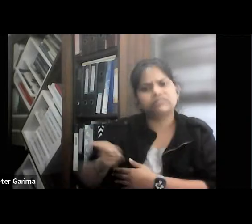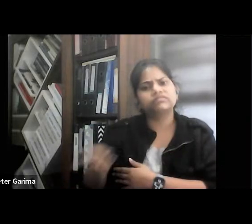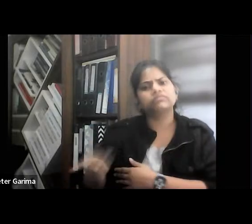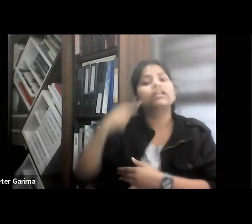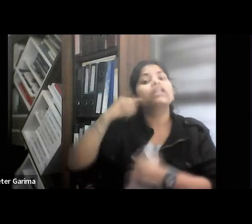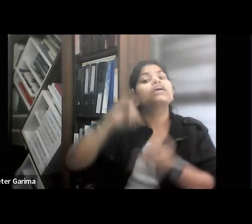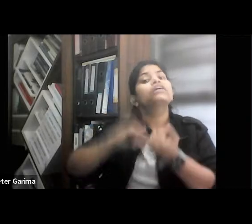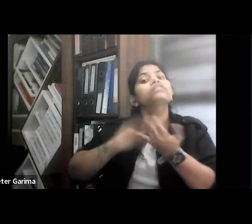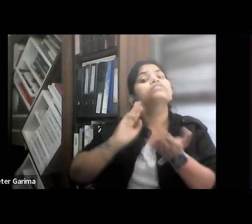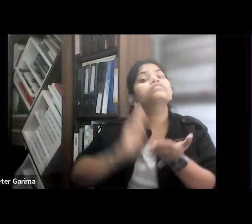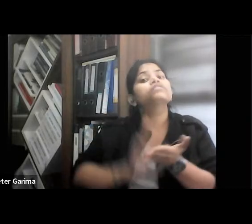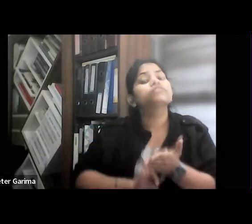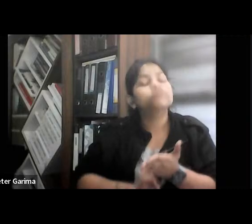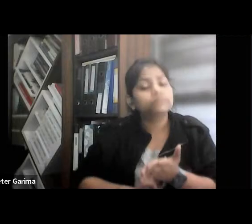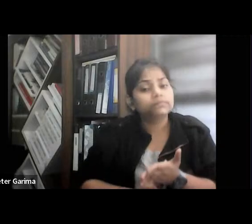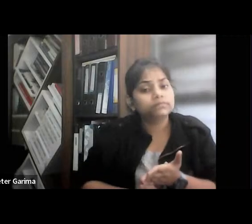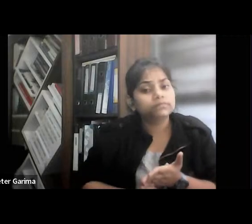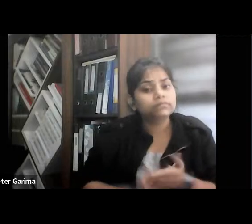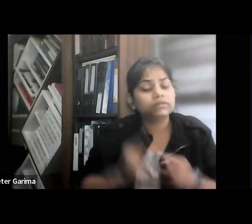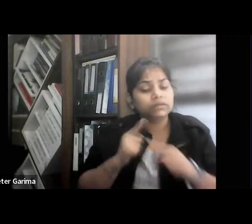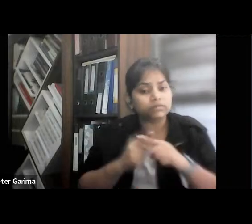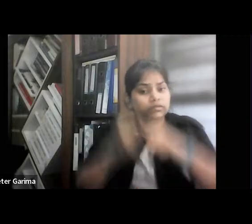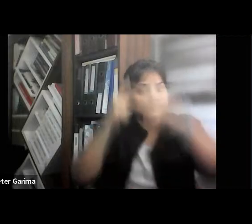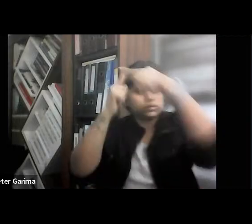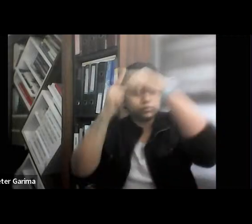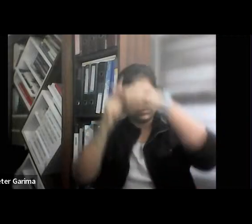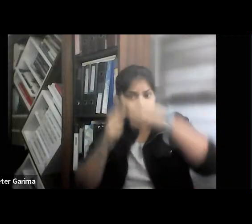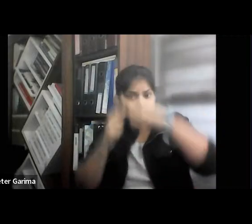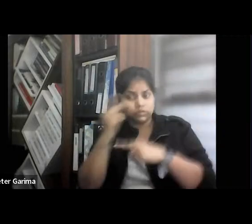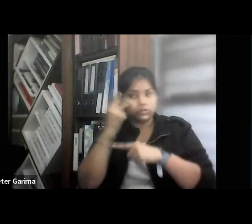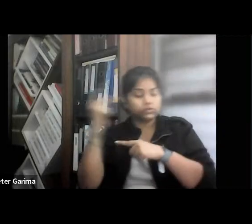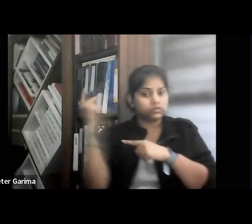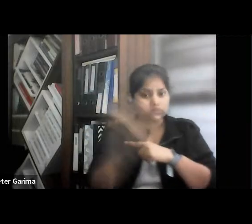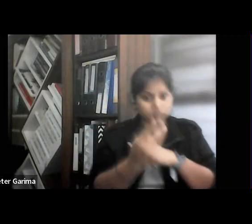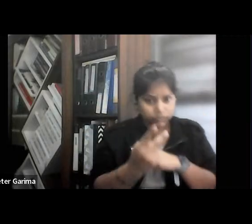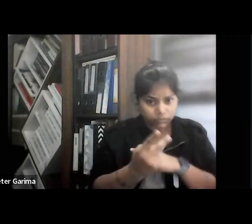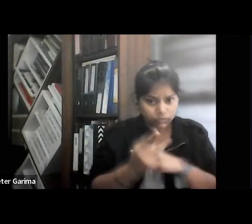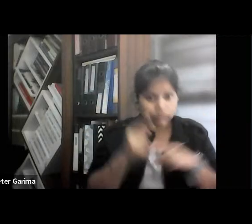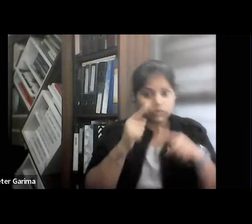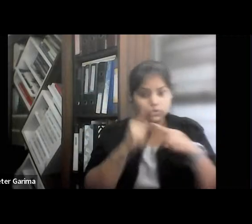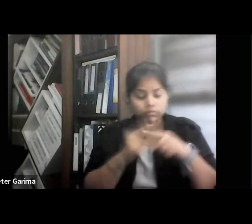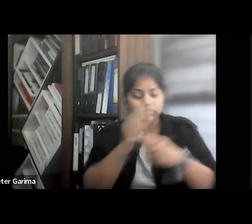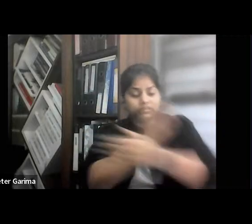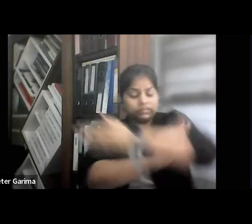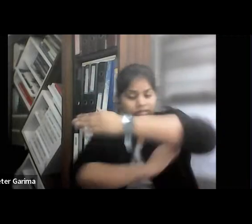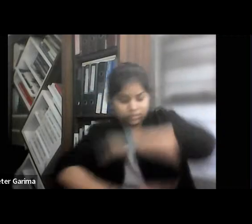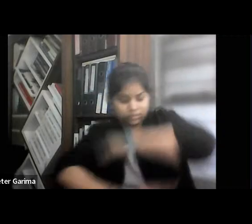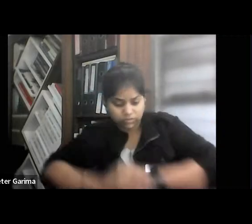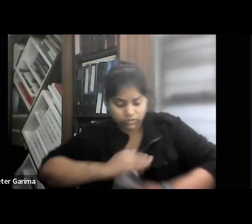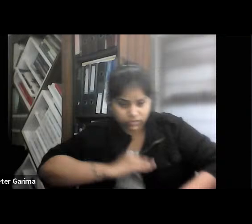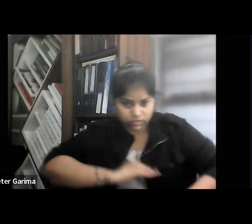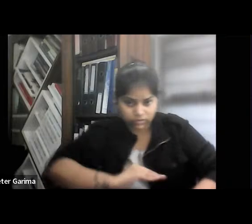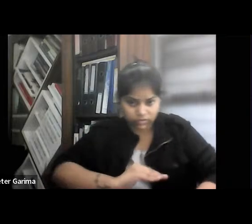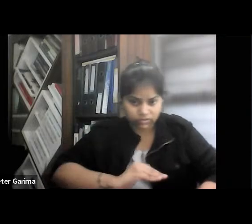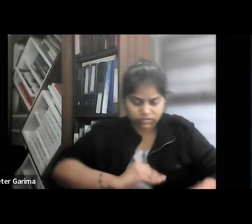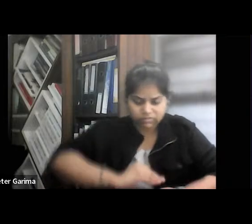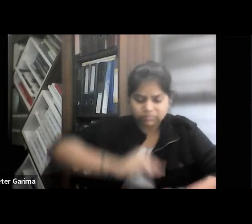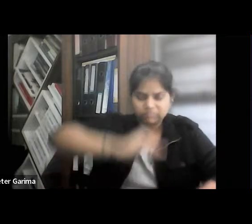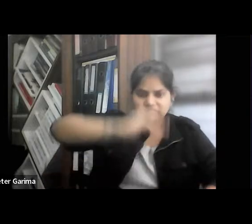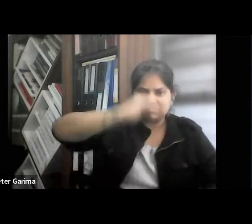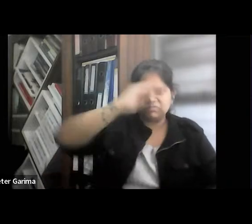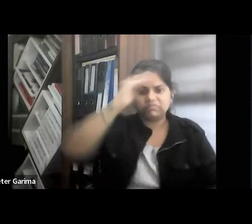a positive view of disabled children's childhood. It seeks